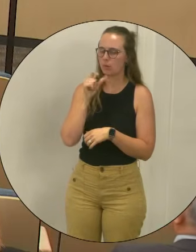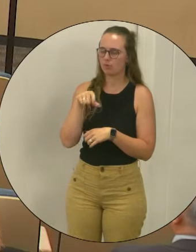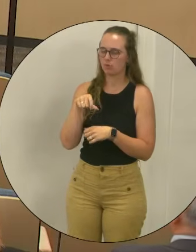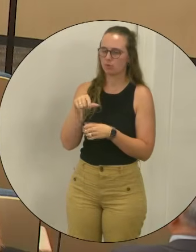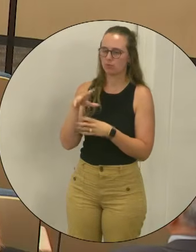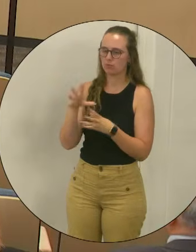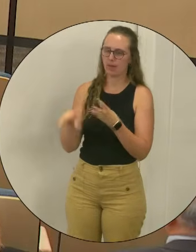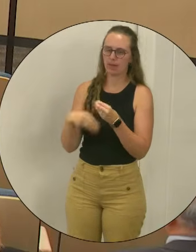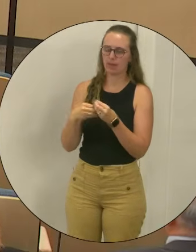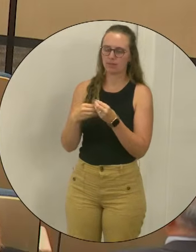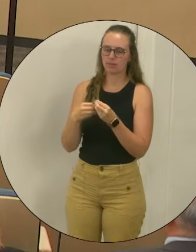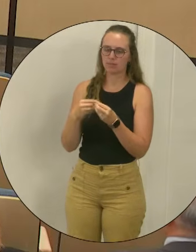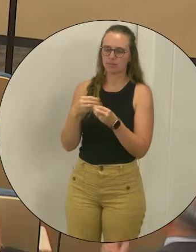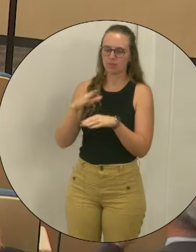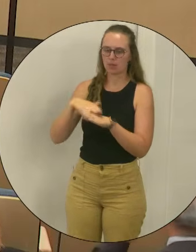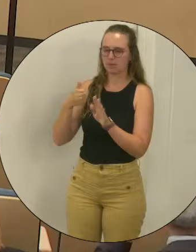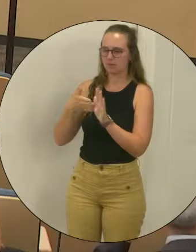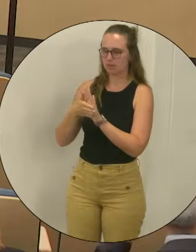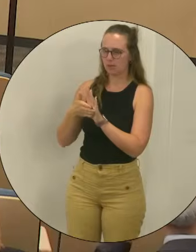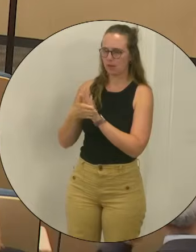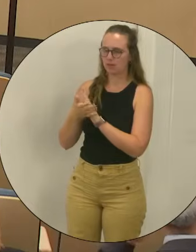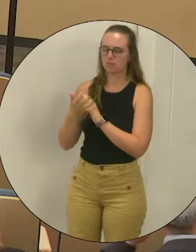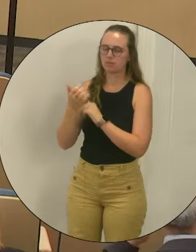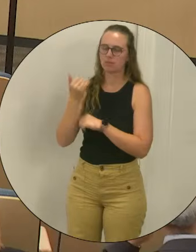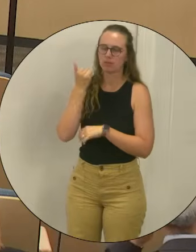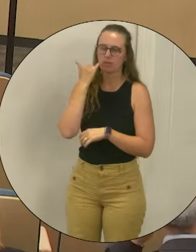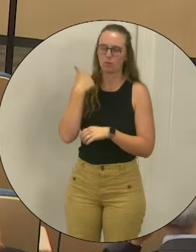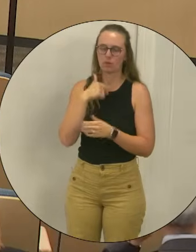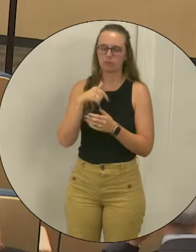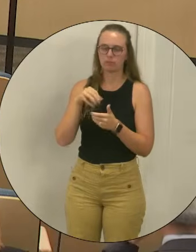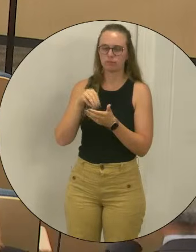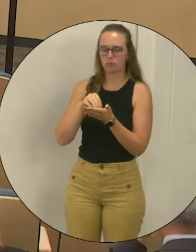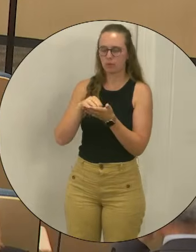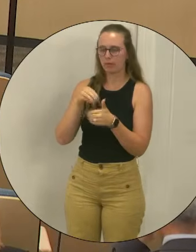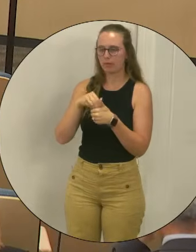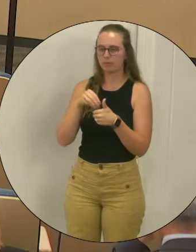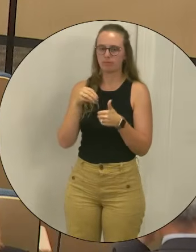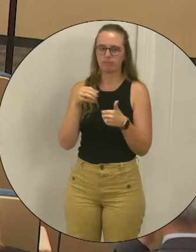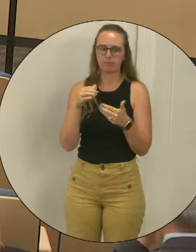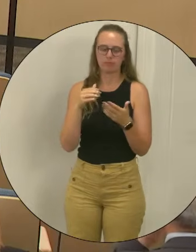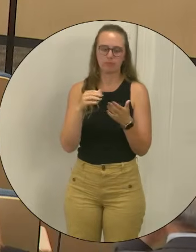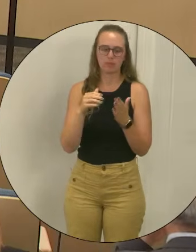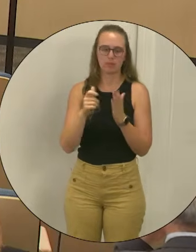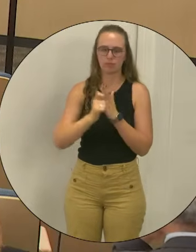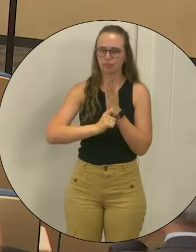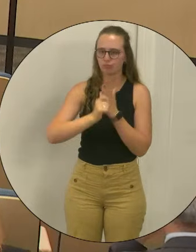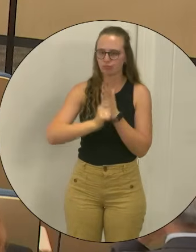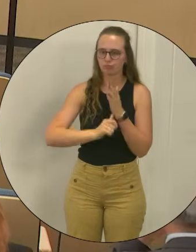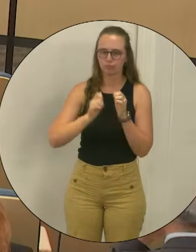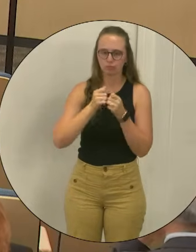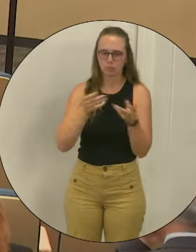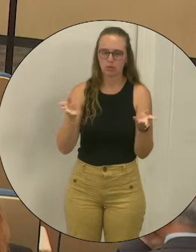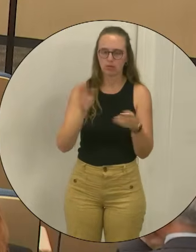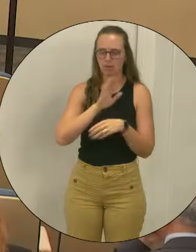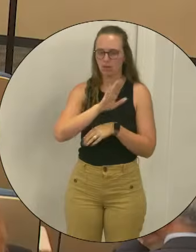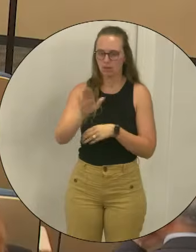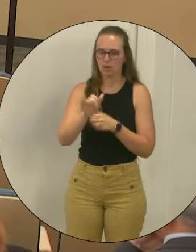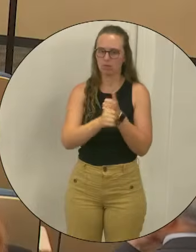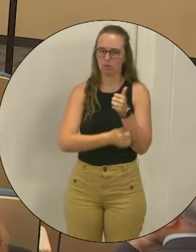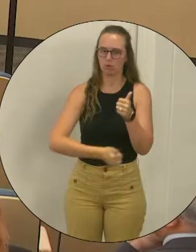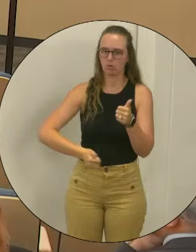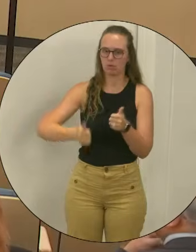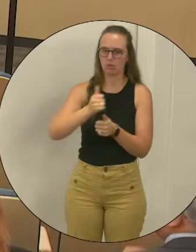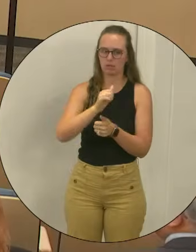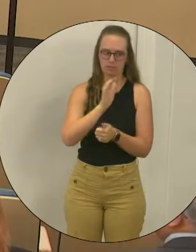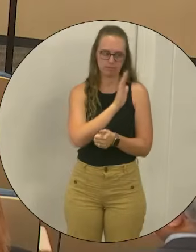it on there on the slides or whatever, but if we got that in the newsletter or some form of information where their priorities are, where